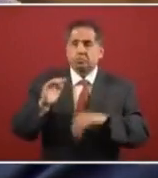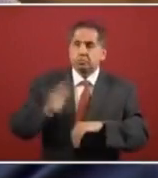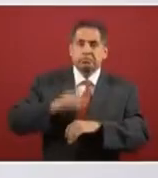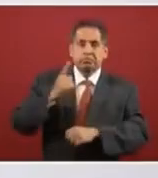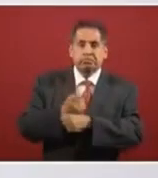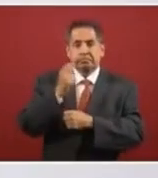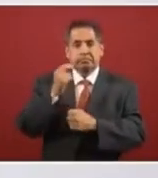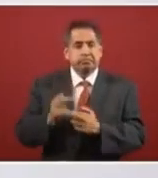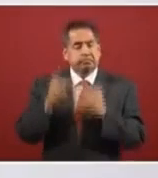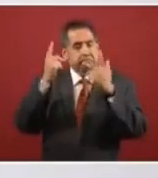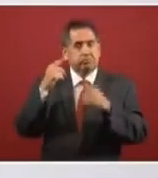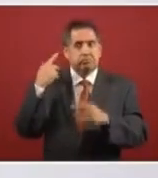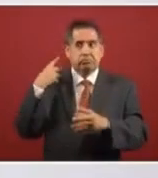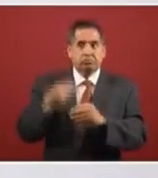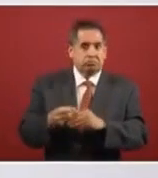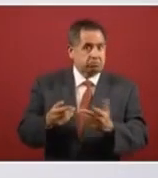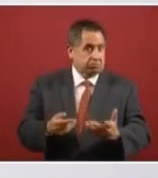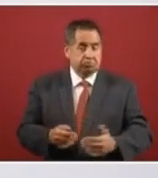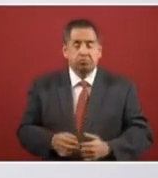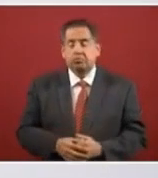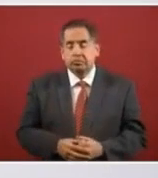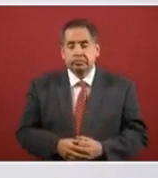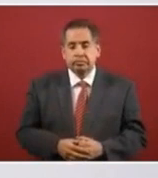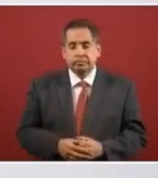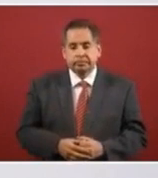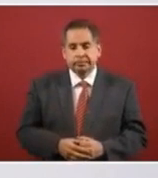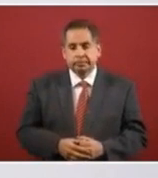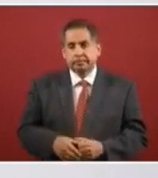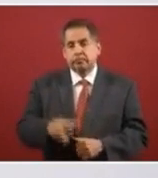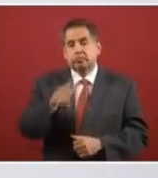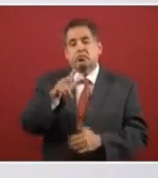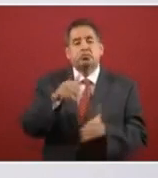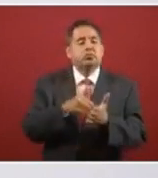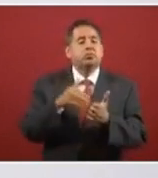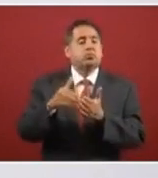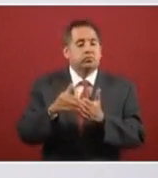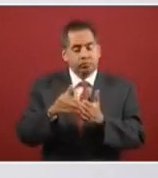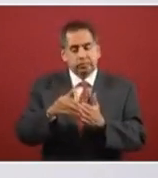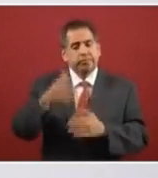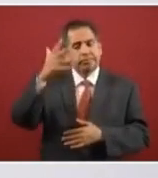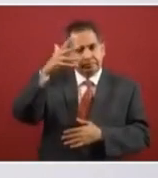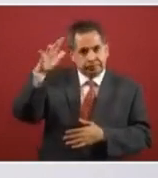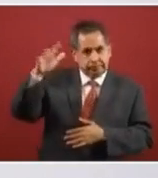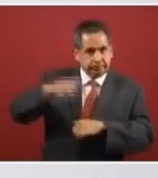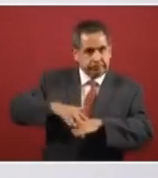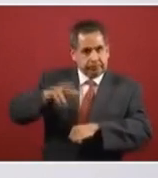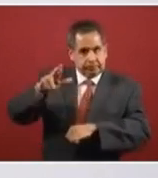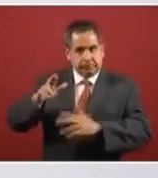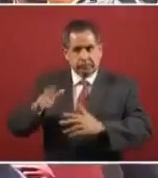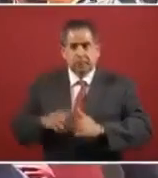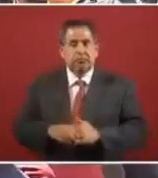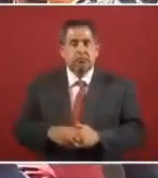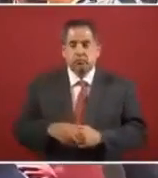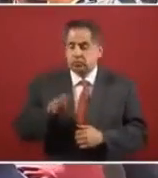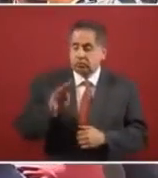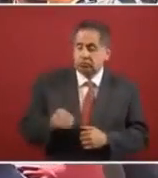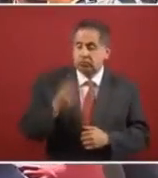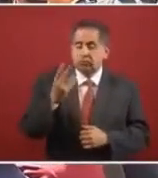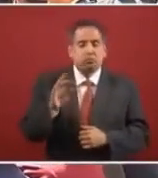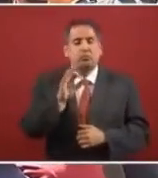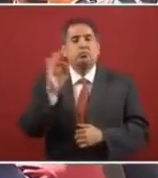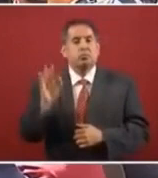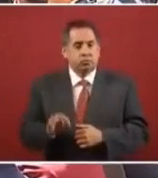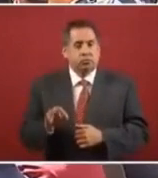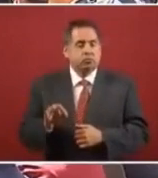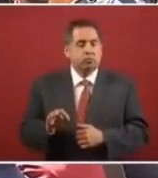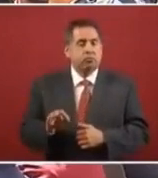history of our country eight million adults older adults ninety